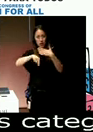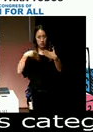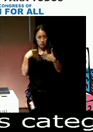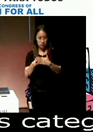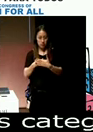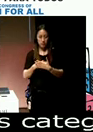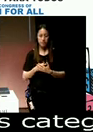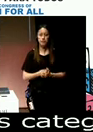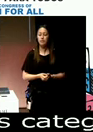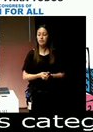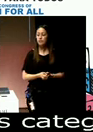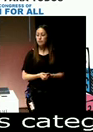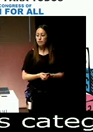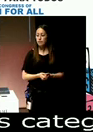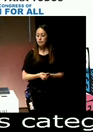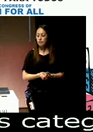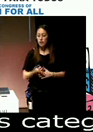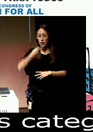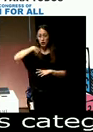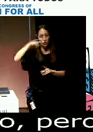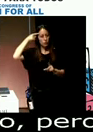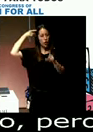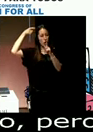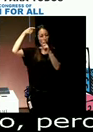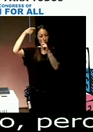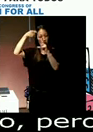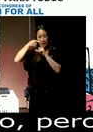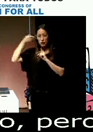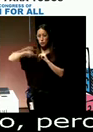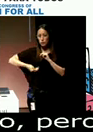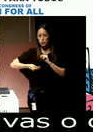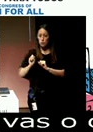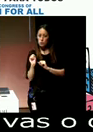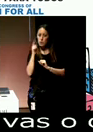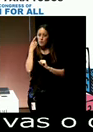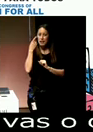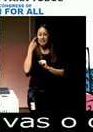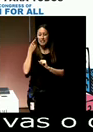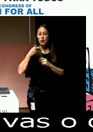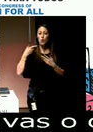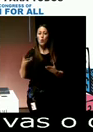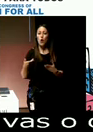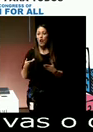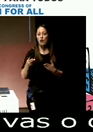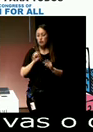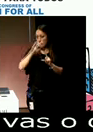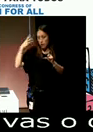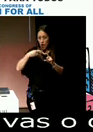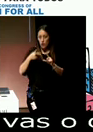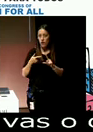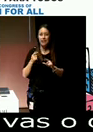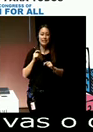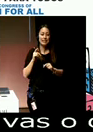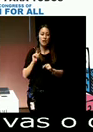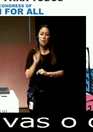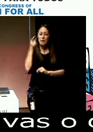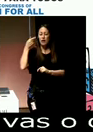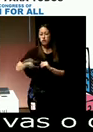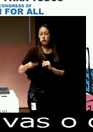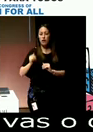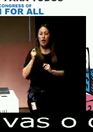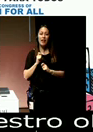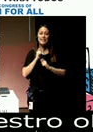Our main objective building our website was to provide information that is very specific